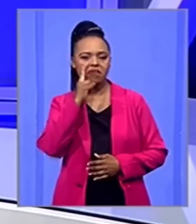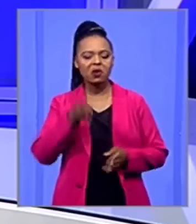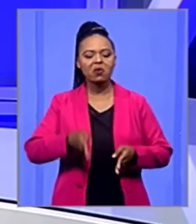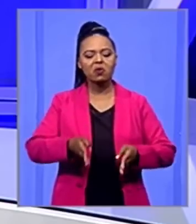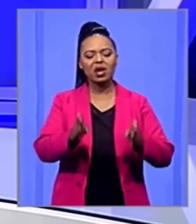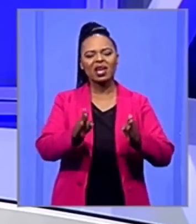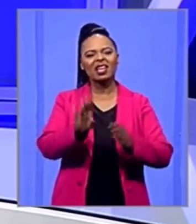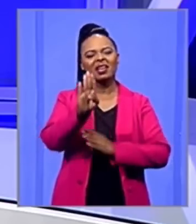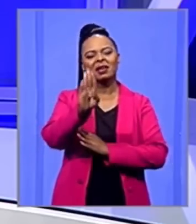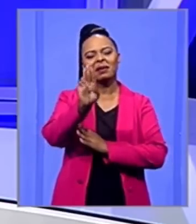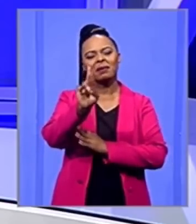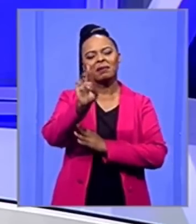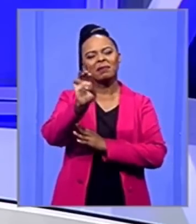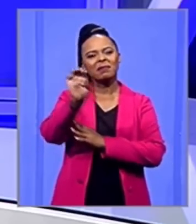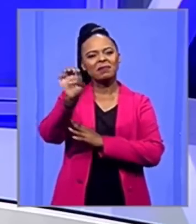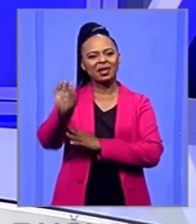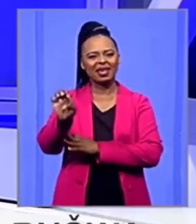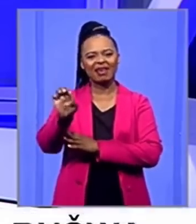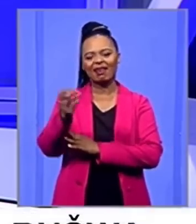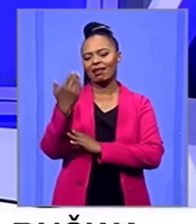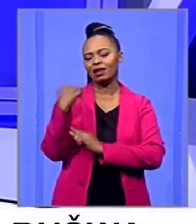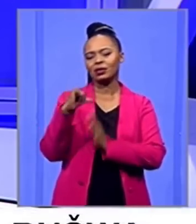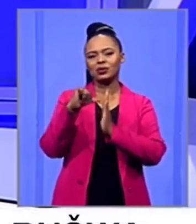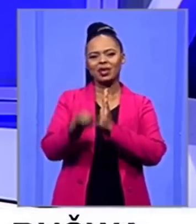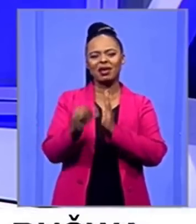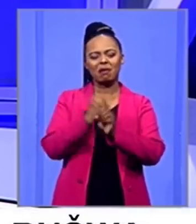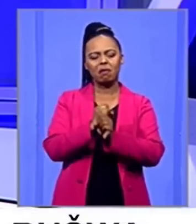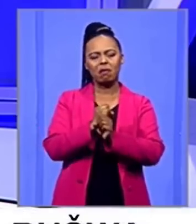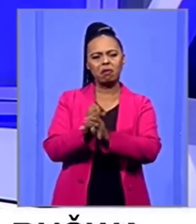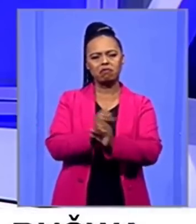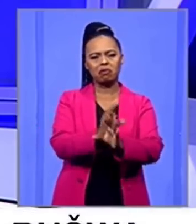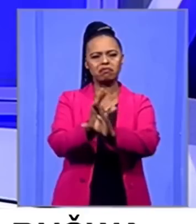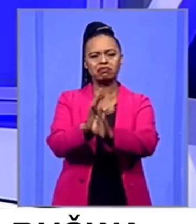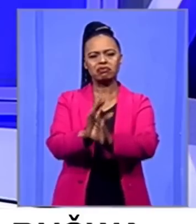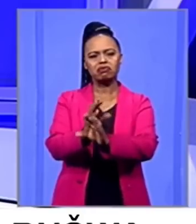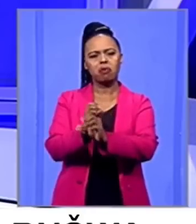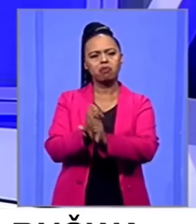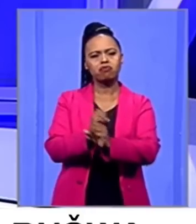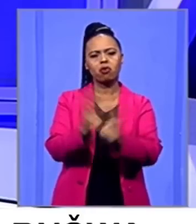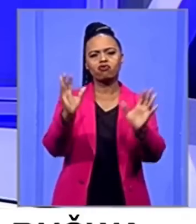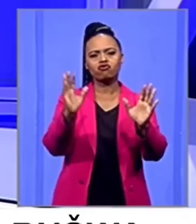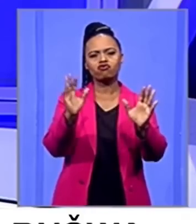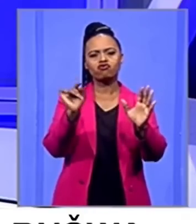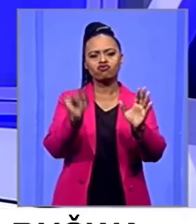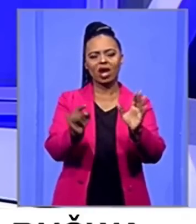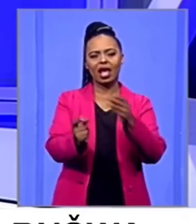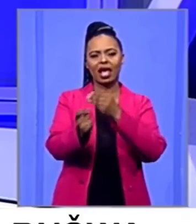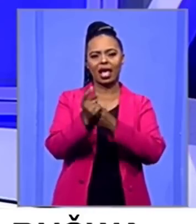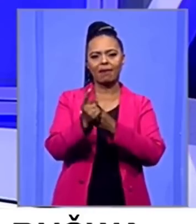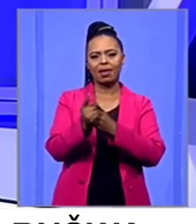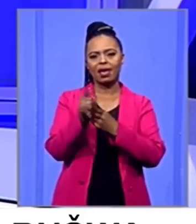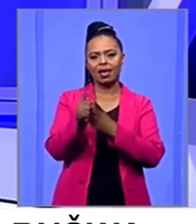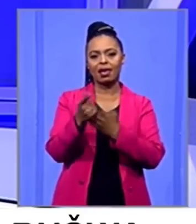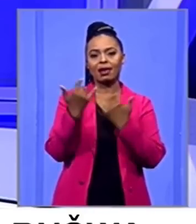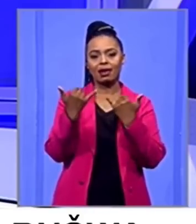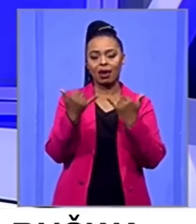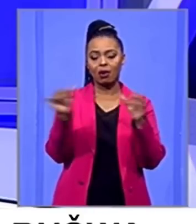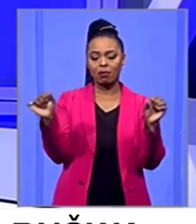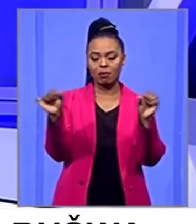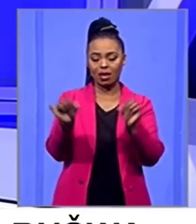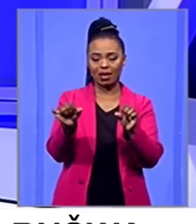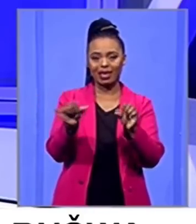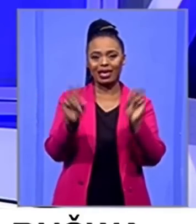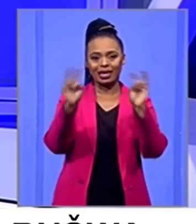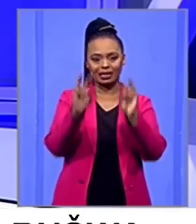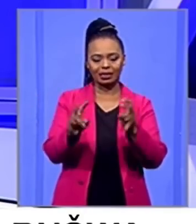tšeo di amilwego ke mothutupo wa beke ya go feta di bolokegile pele ga ge kabo ya mohlagase e ka bušwa mola le